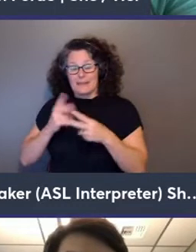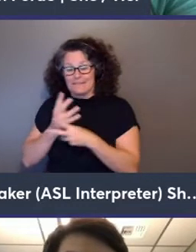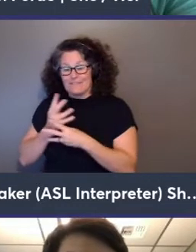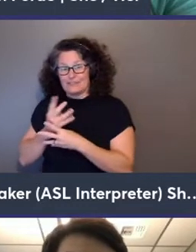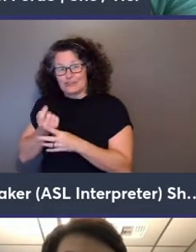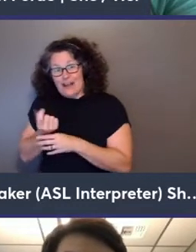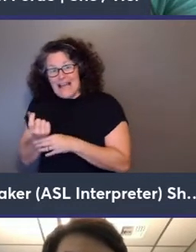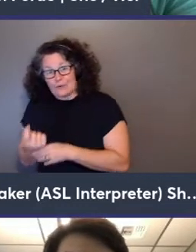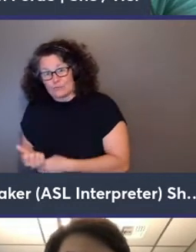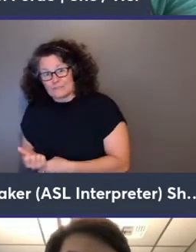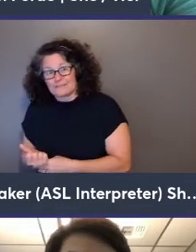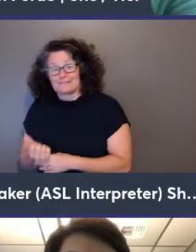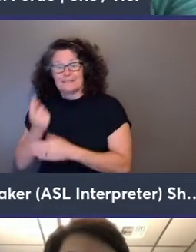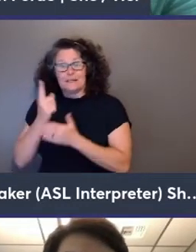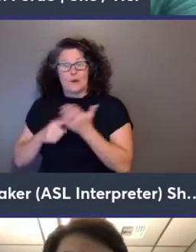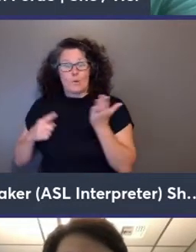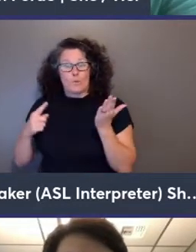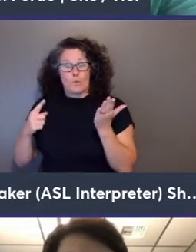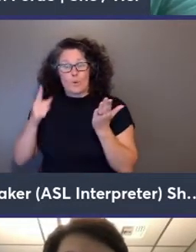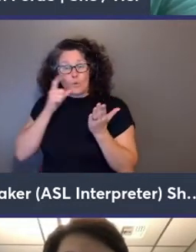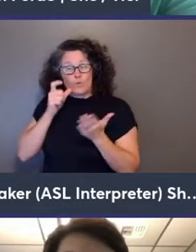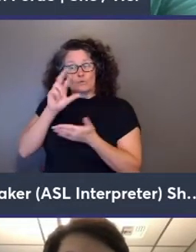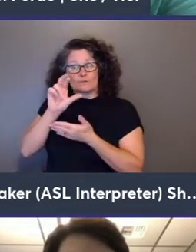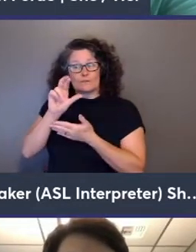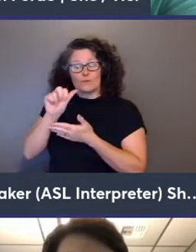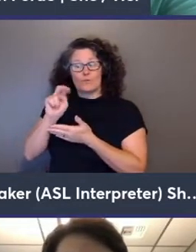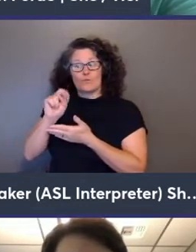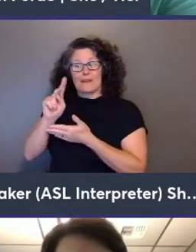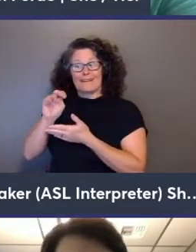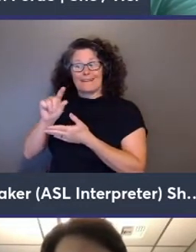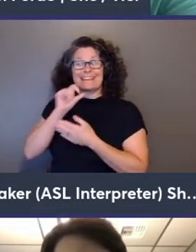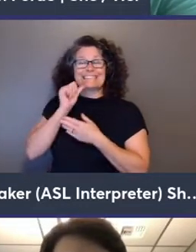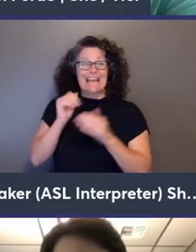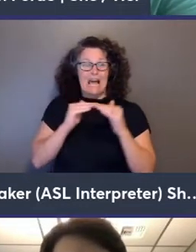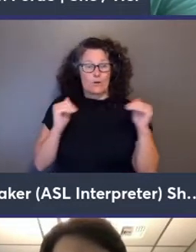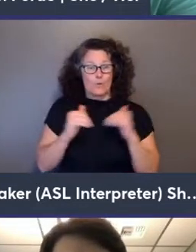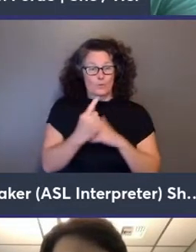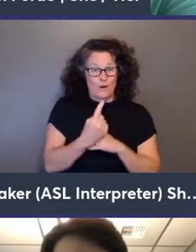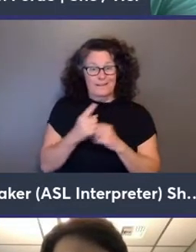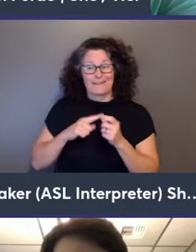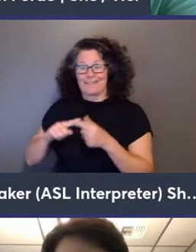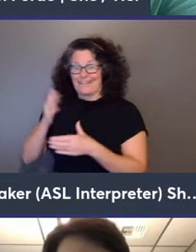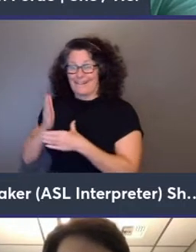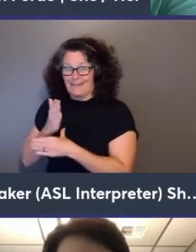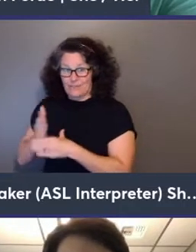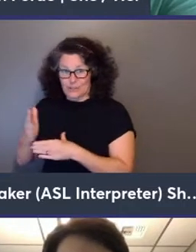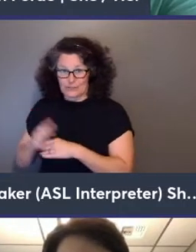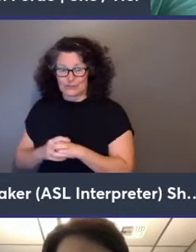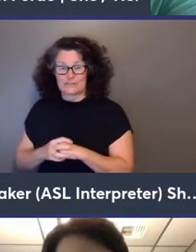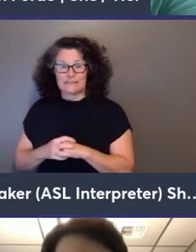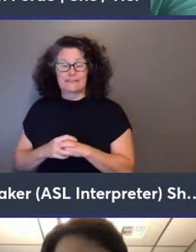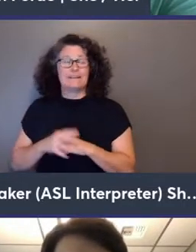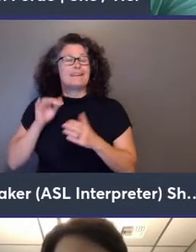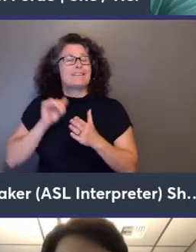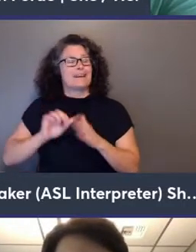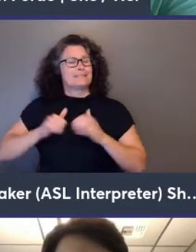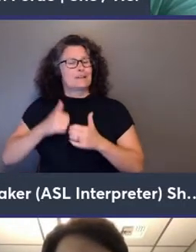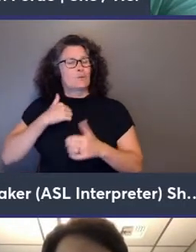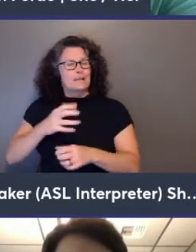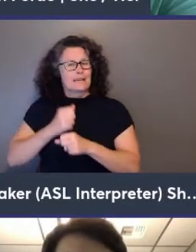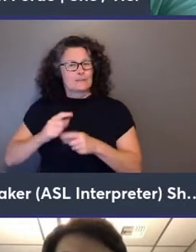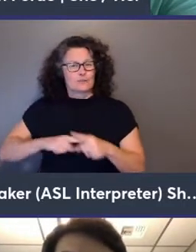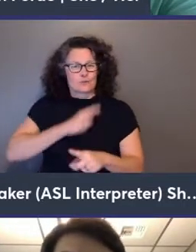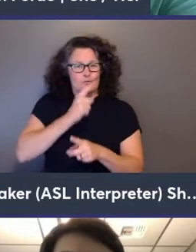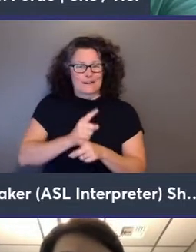the items whose ranking is not equal to 1, and then do the average. So that's how we get the correct